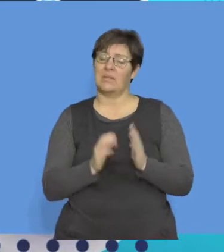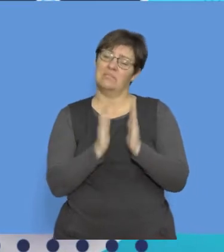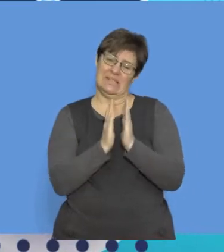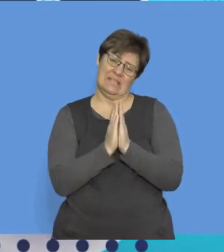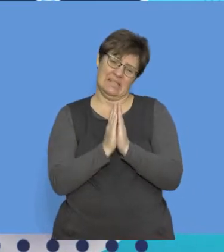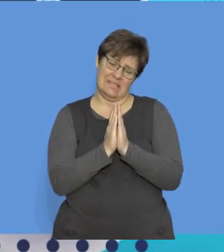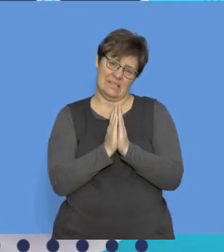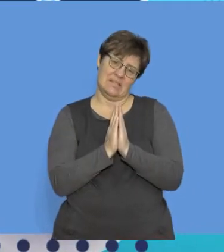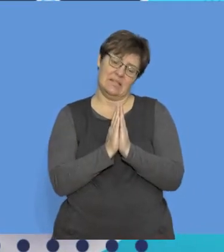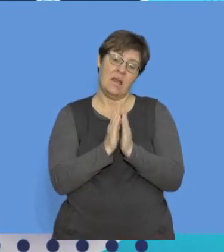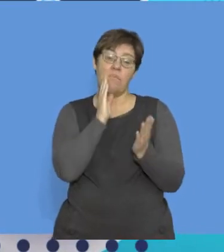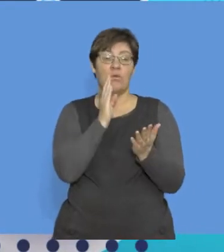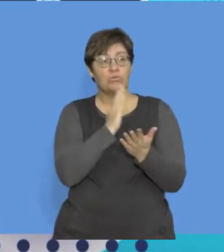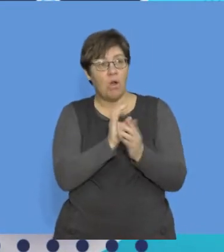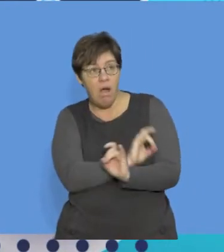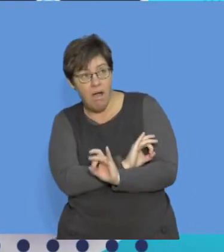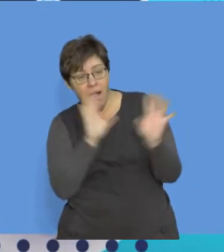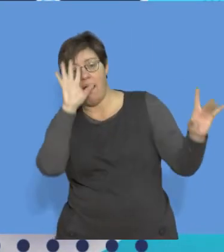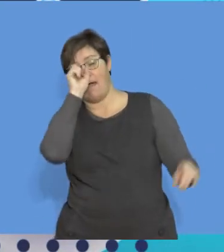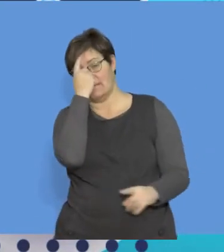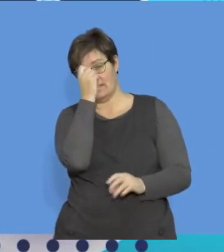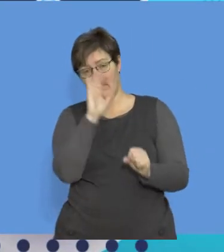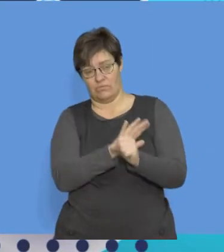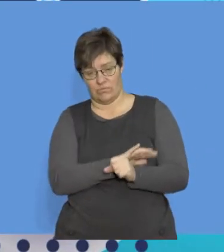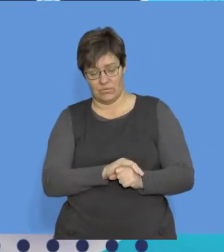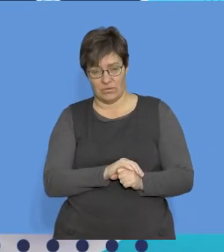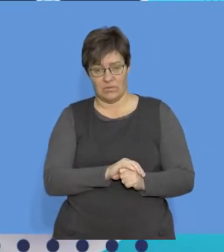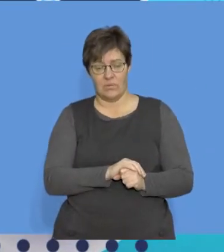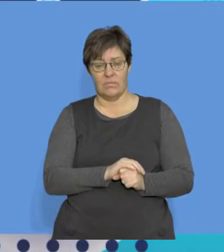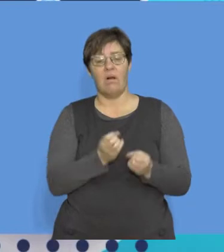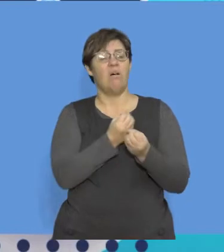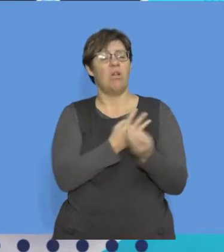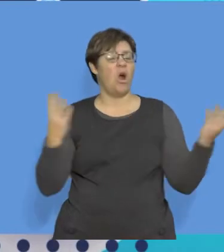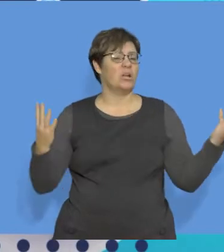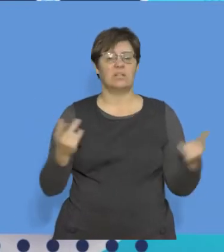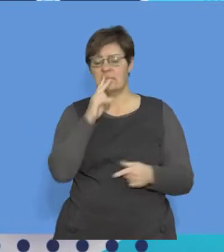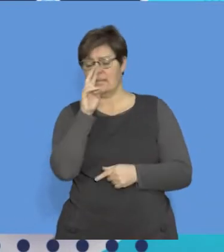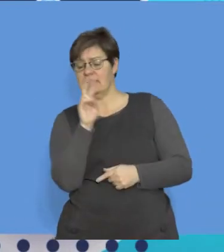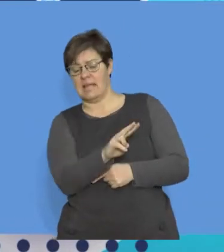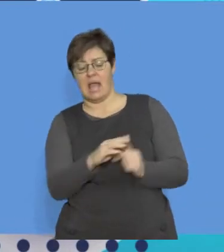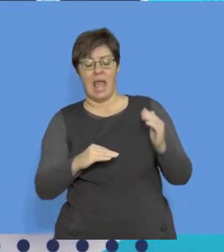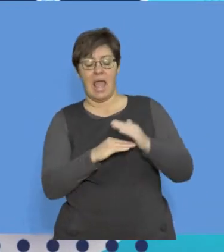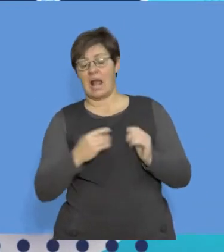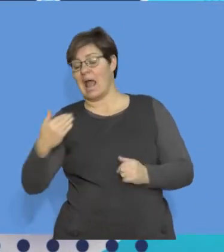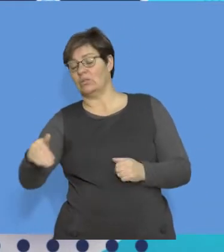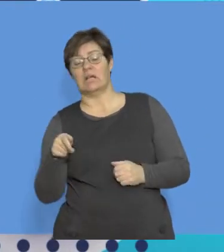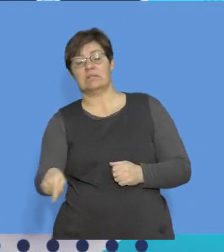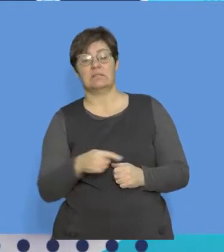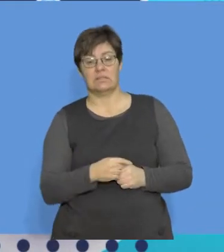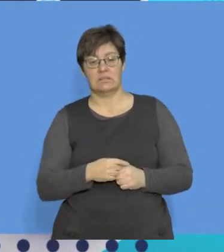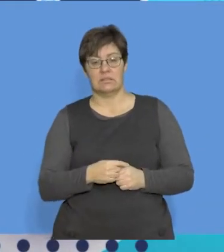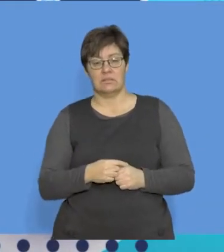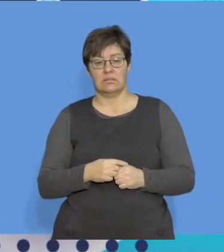Please make sure that you understand this, because a lot of people, they just see an angle outside the triangle but just next